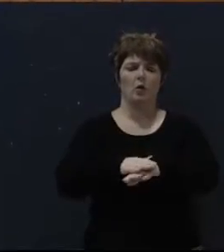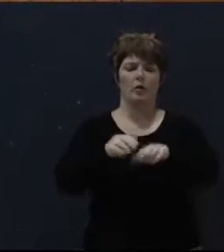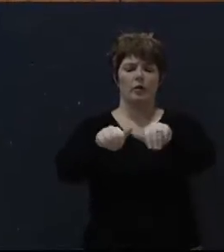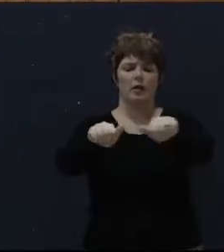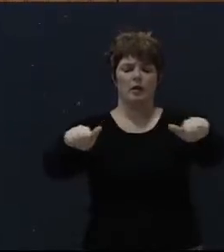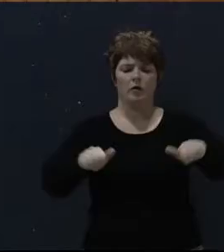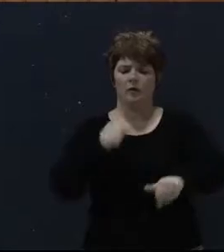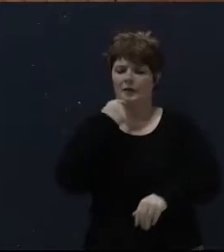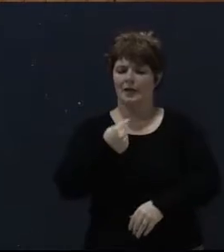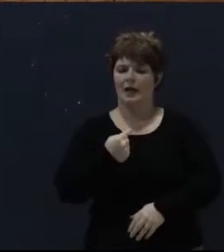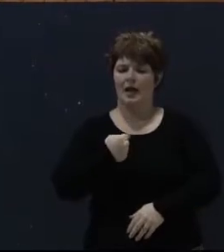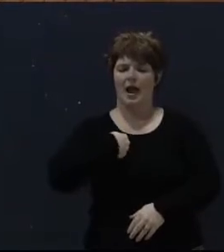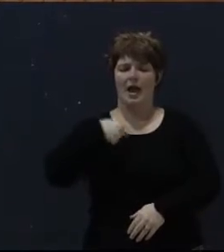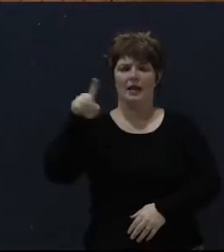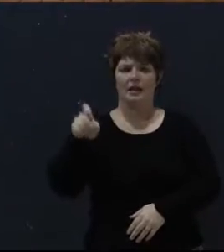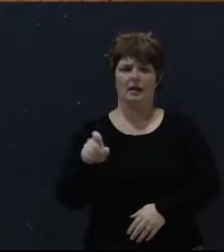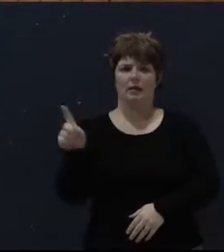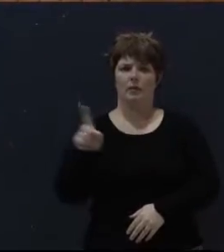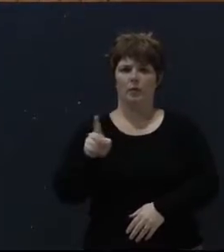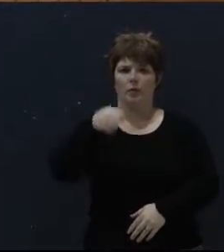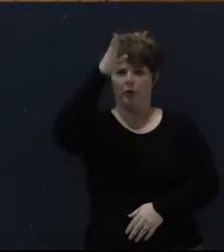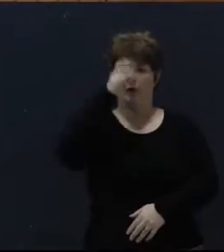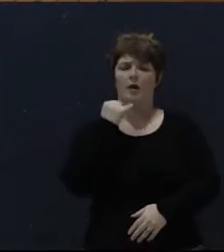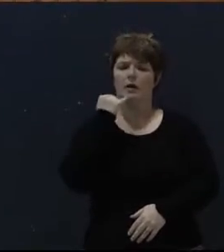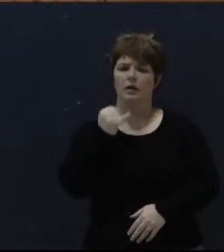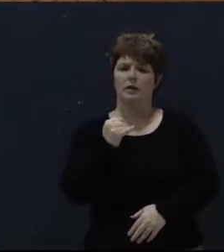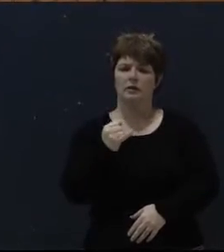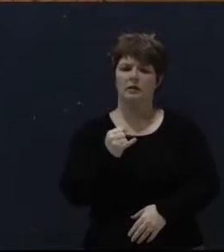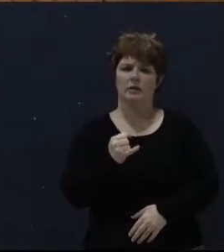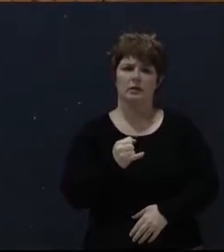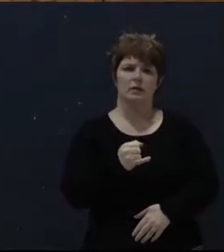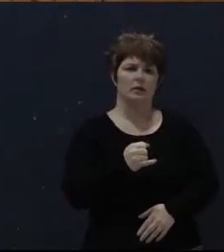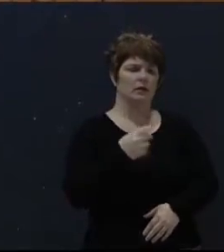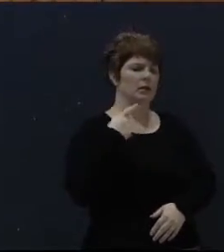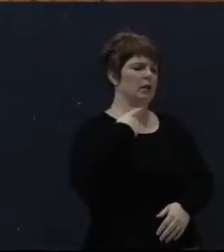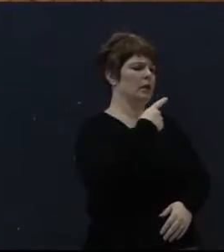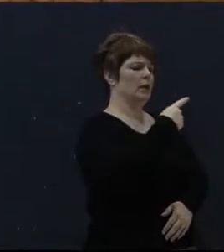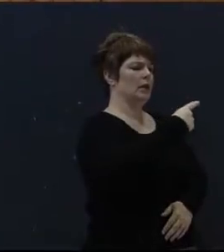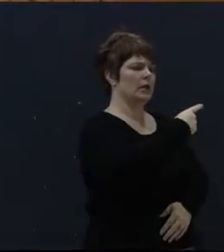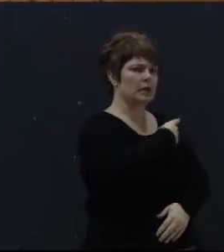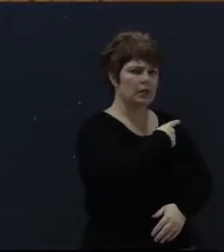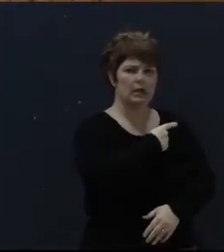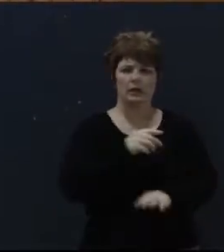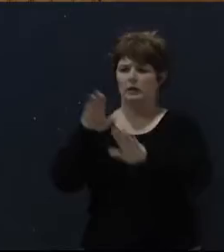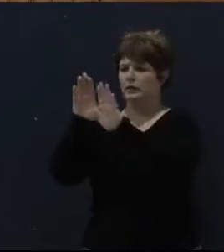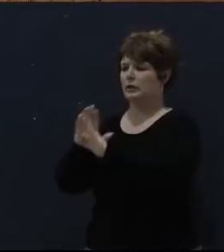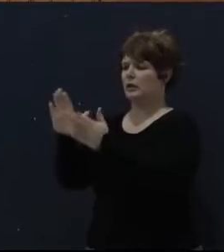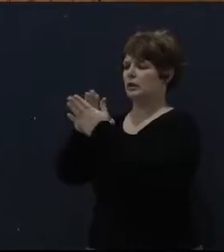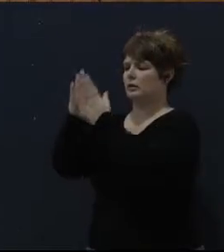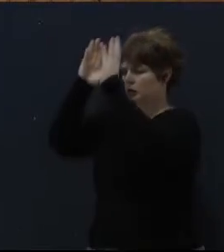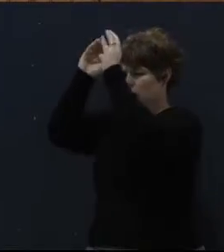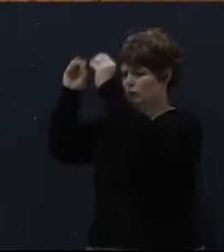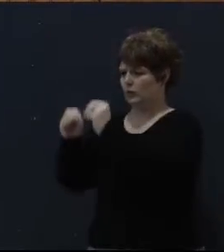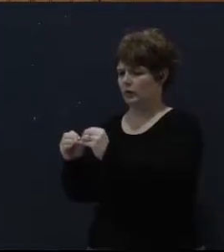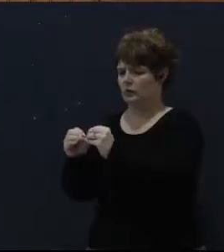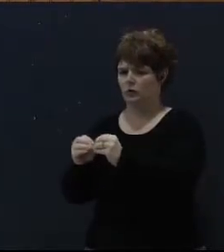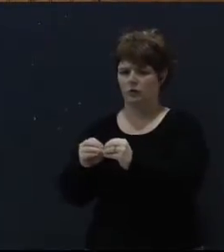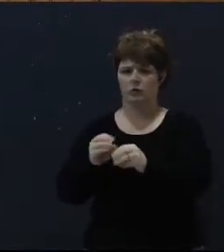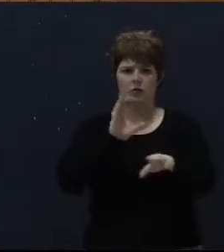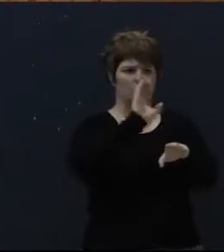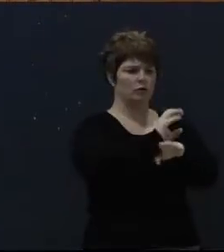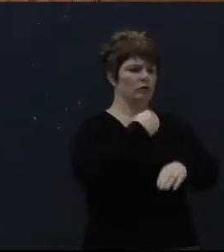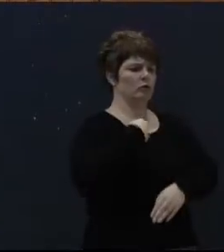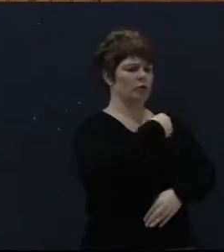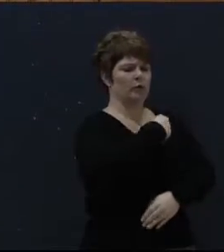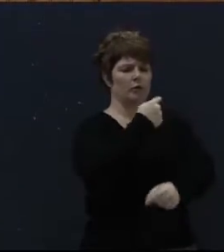need to be where God is. Every deacon, every Sunday school teacher, every layman, we ought to need to come to the altar.